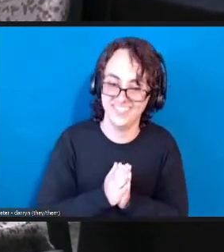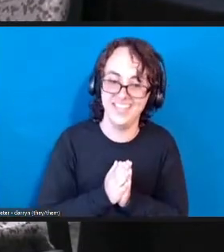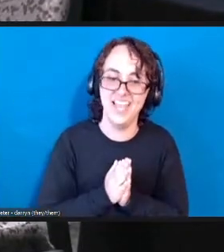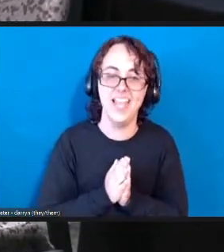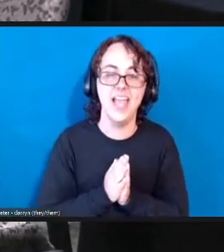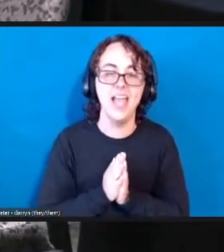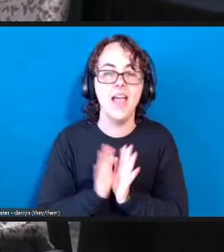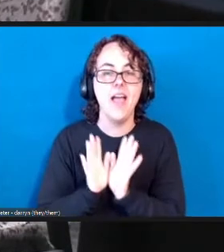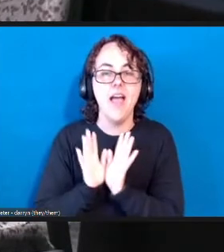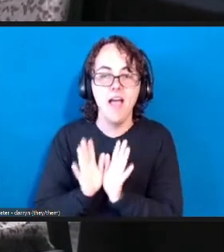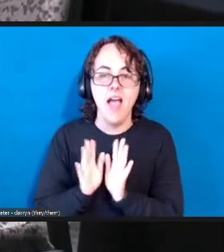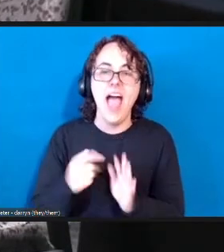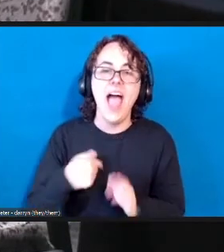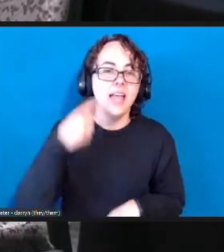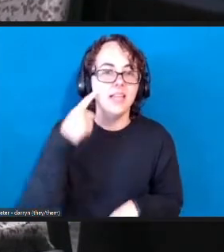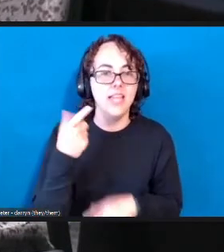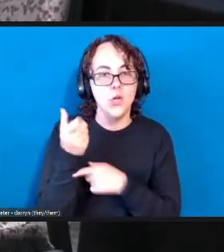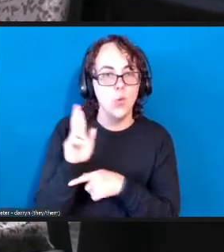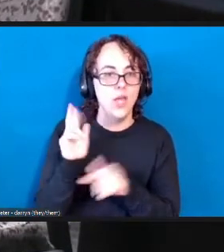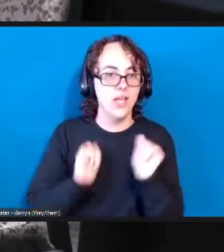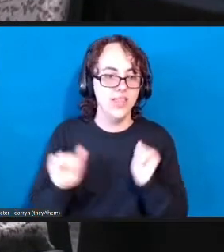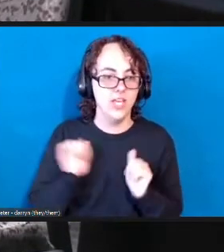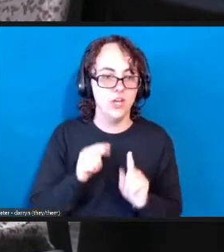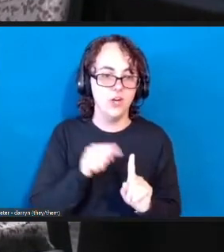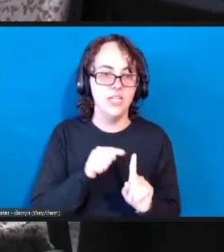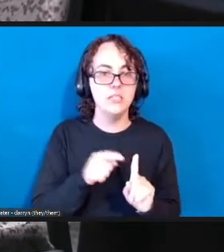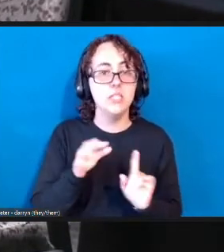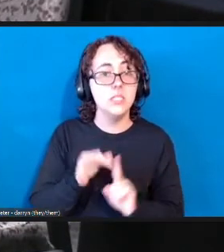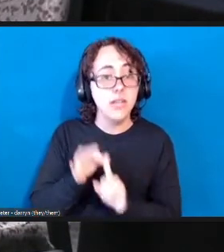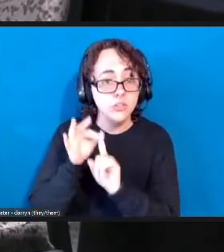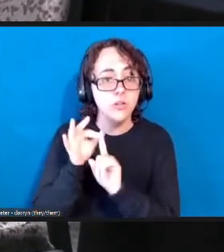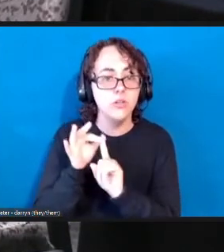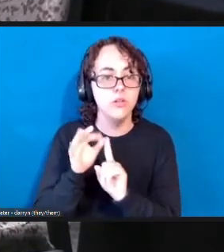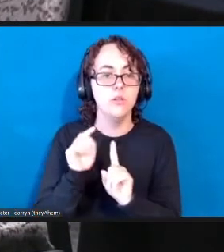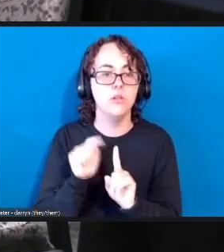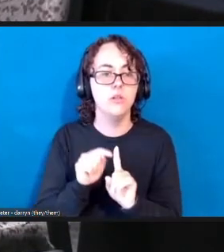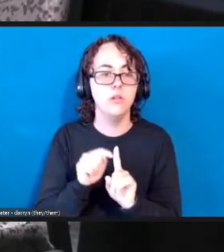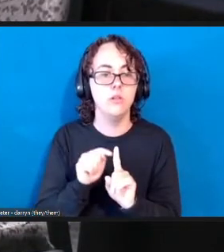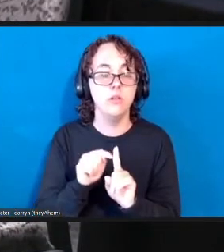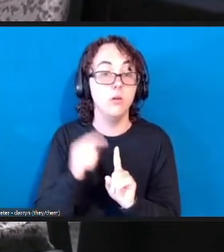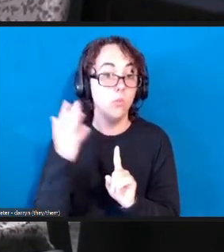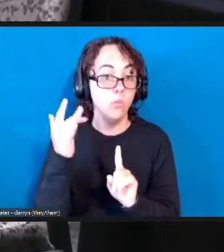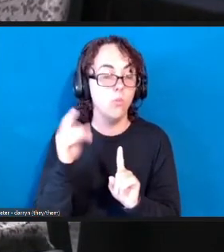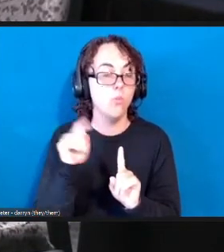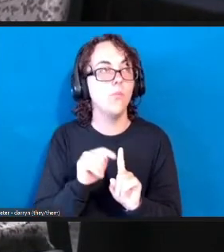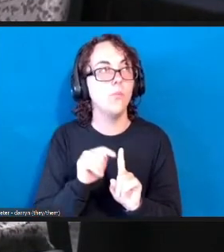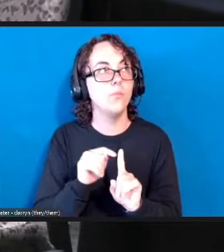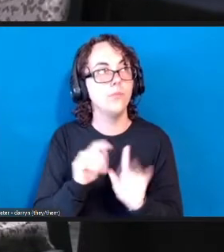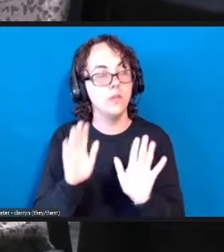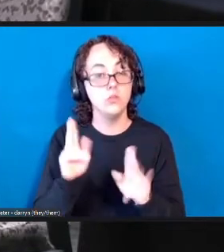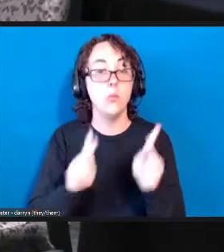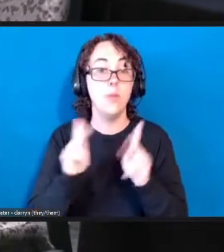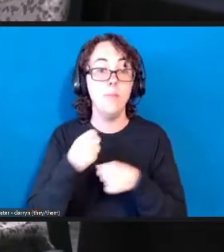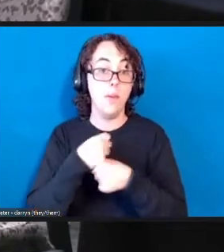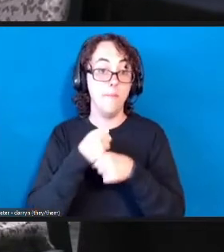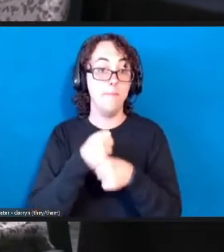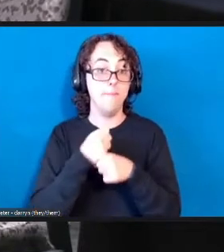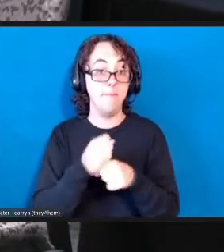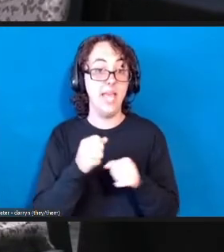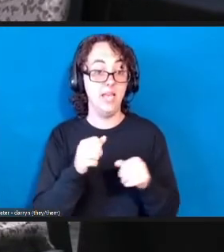what I think queer theater is special in that the makers of it, being